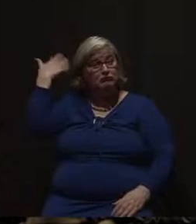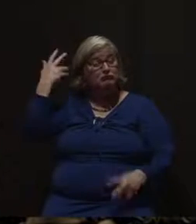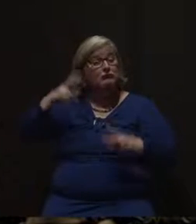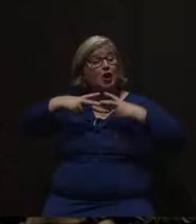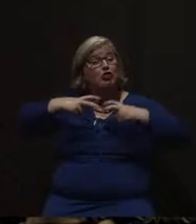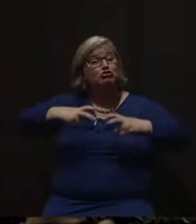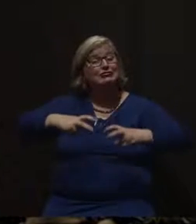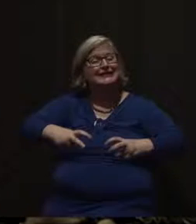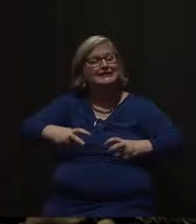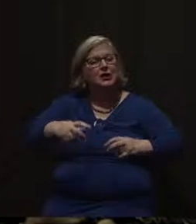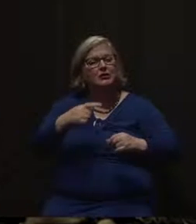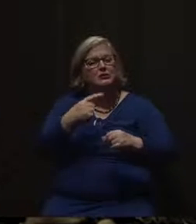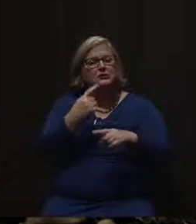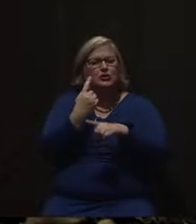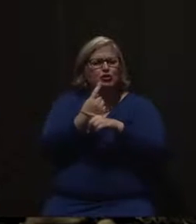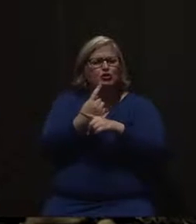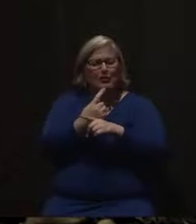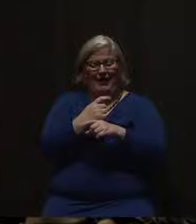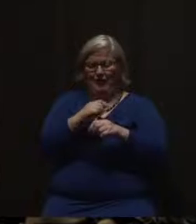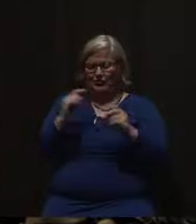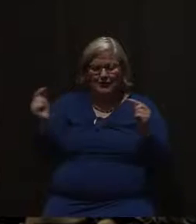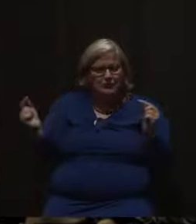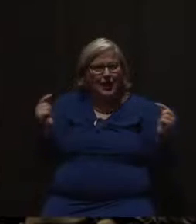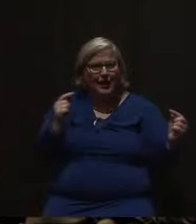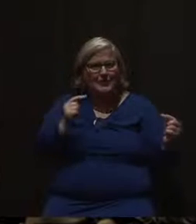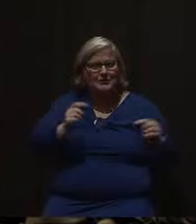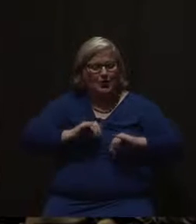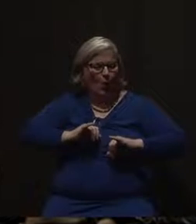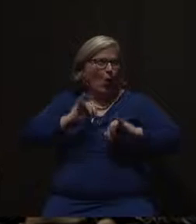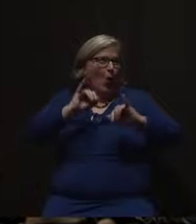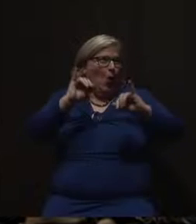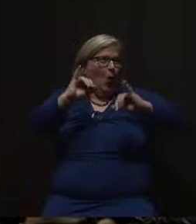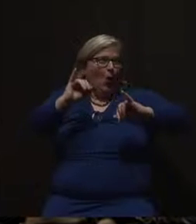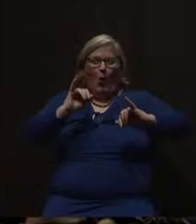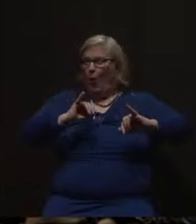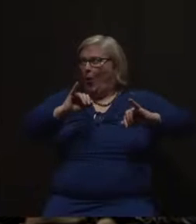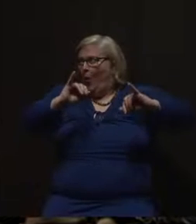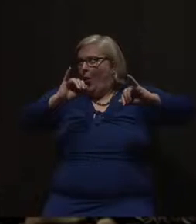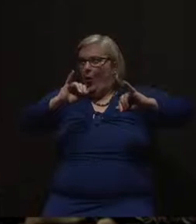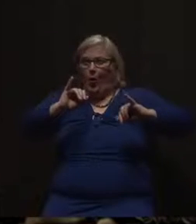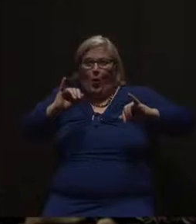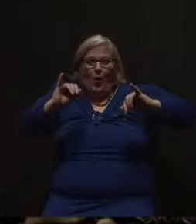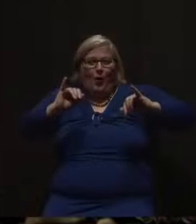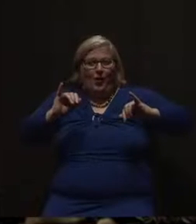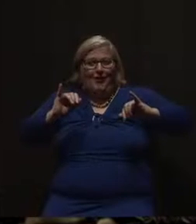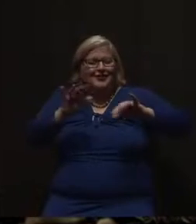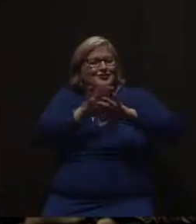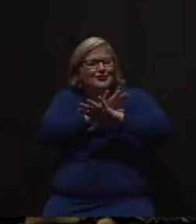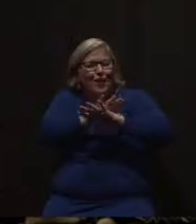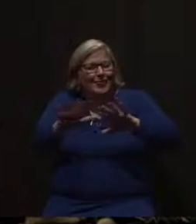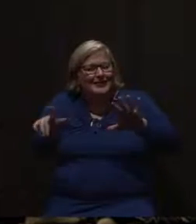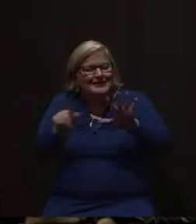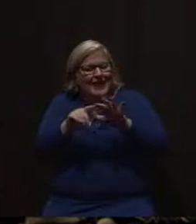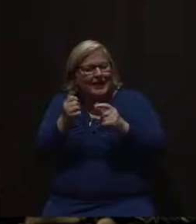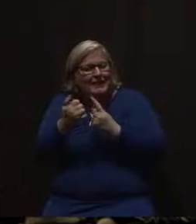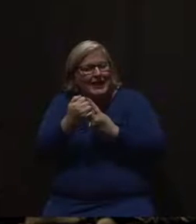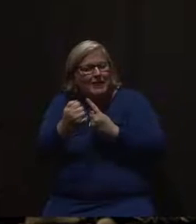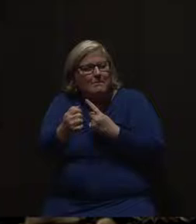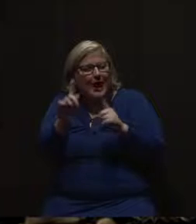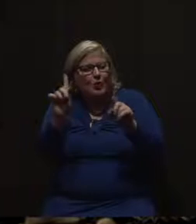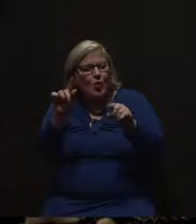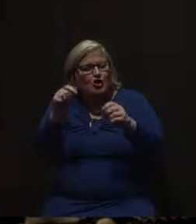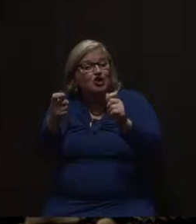that the dynamics that lead to outrage, so like scandalizing, calling out, are not the same ones that affect change.